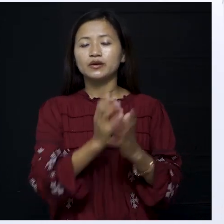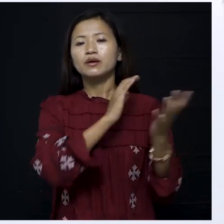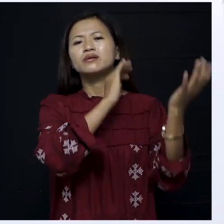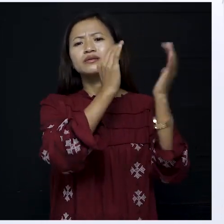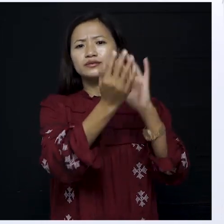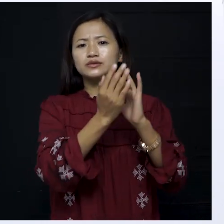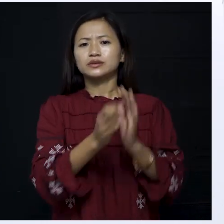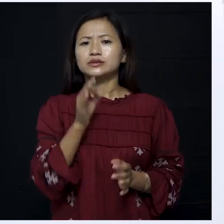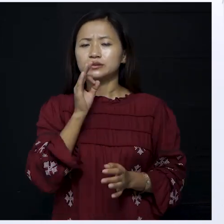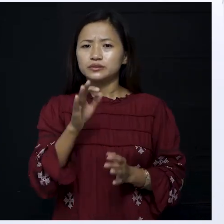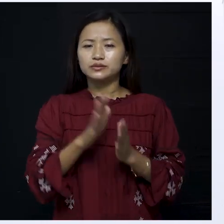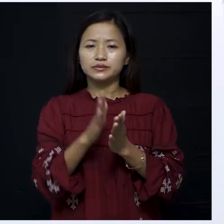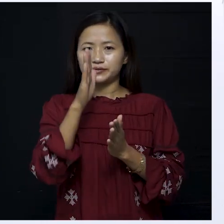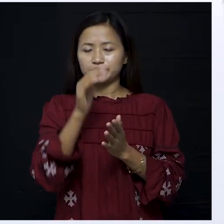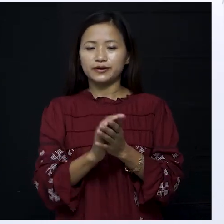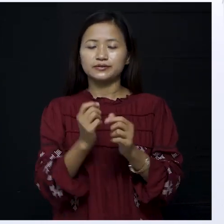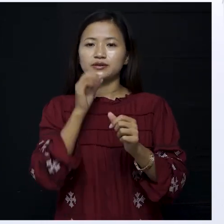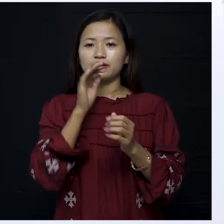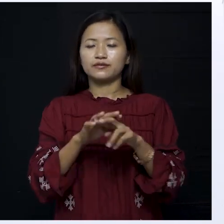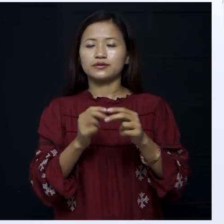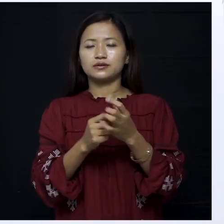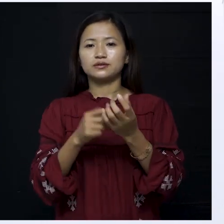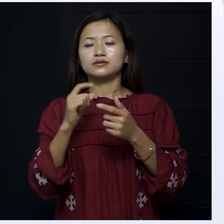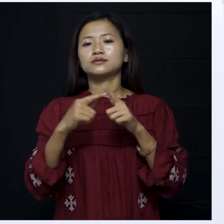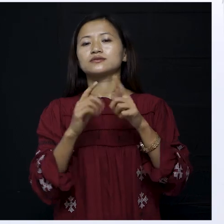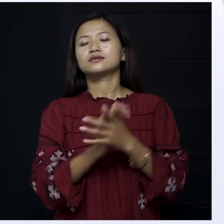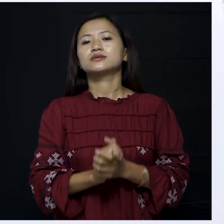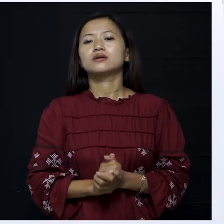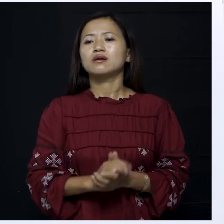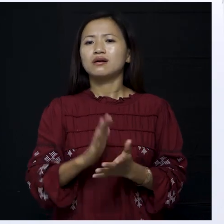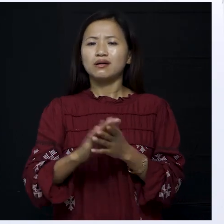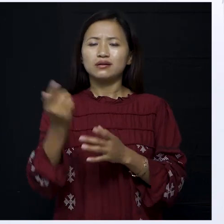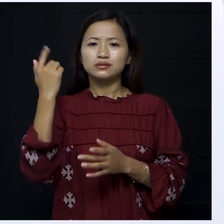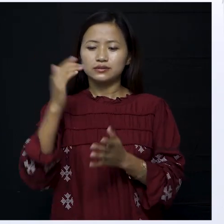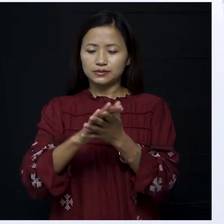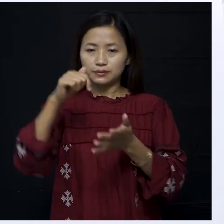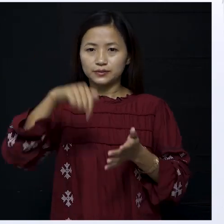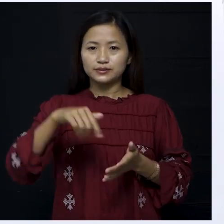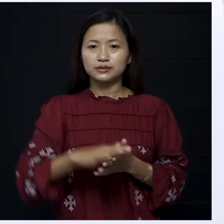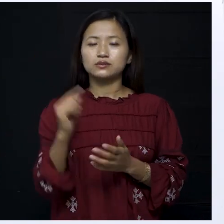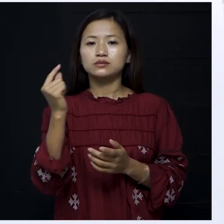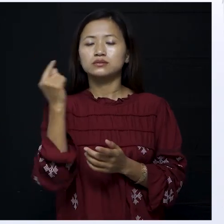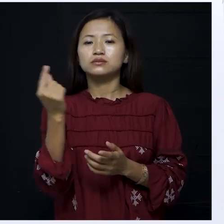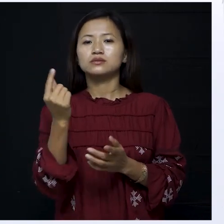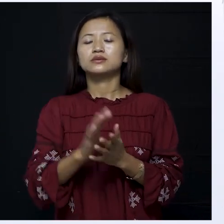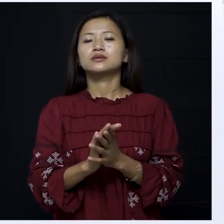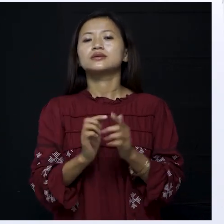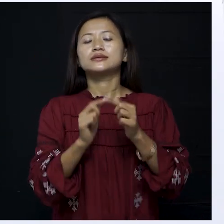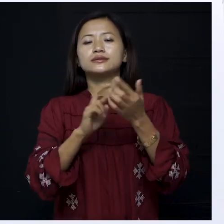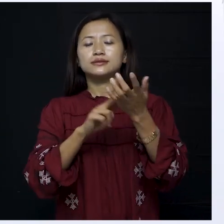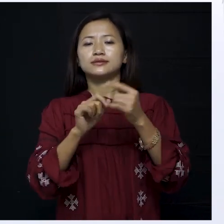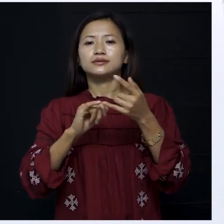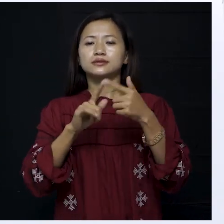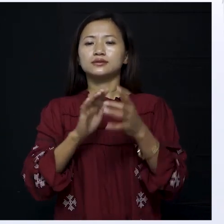truth or fact. So that's what we have here under the present tense. In other words, we use present tense when we are referring